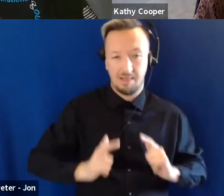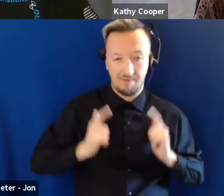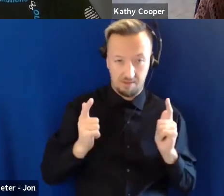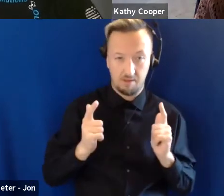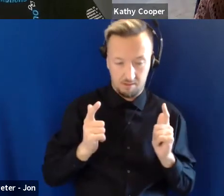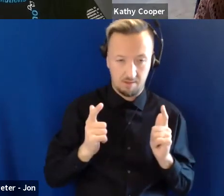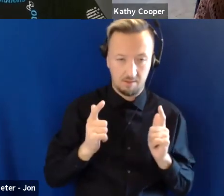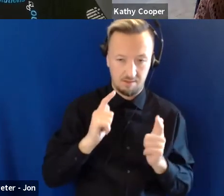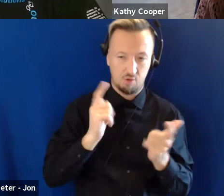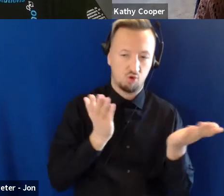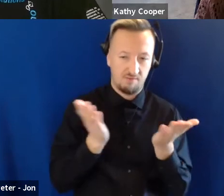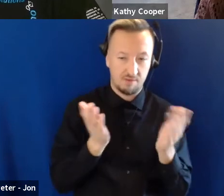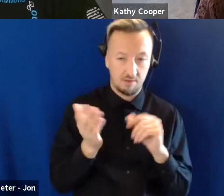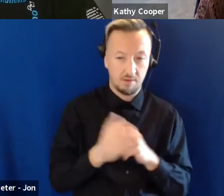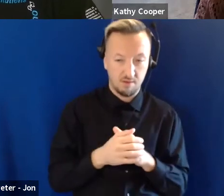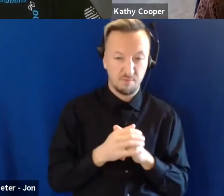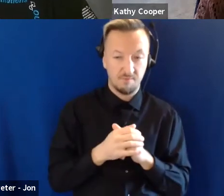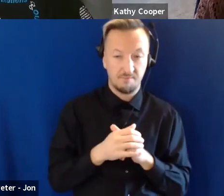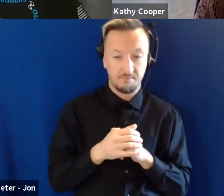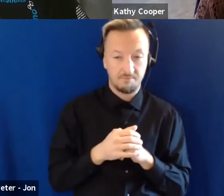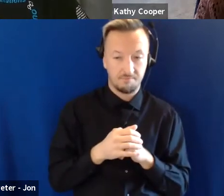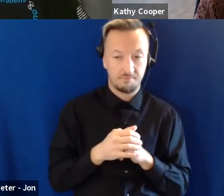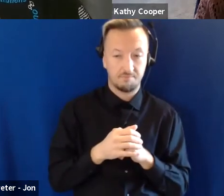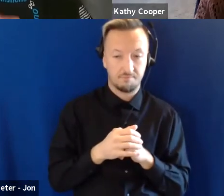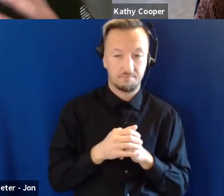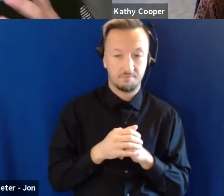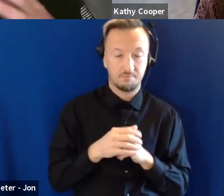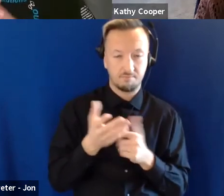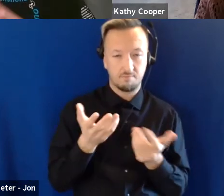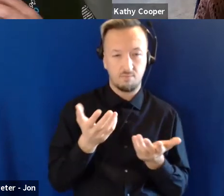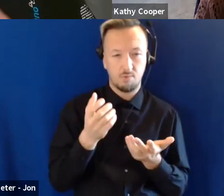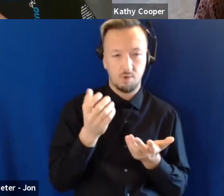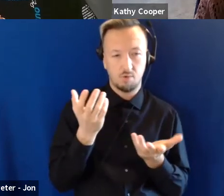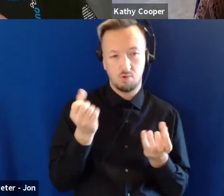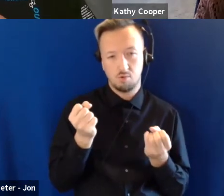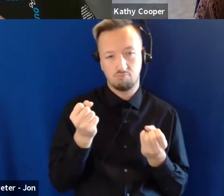and independent living services in the state. And so there's,